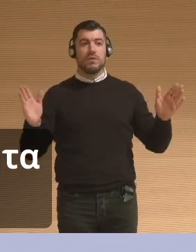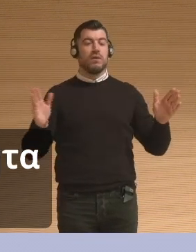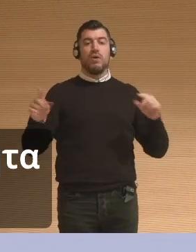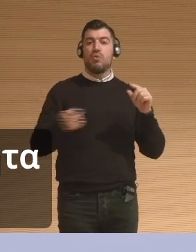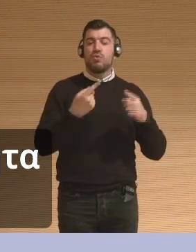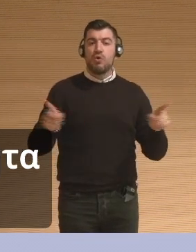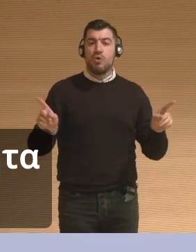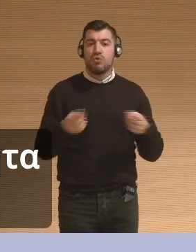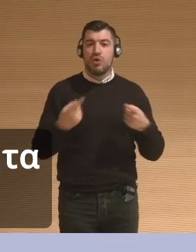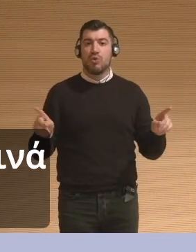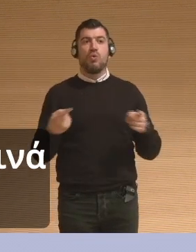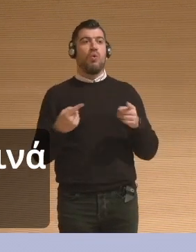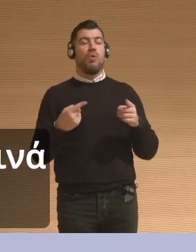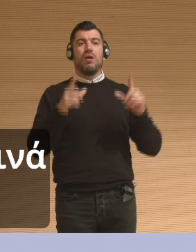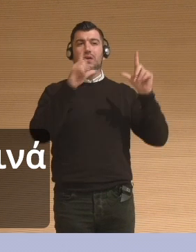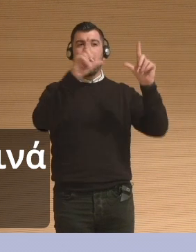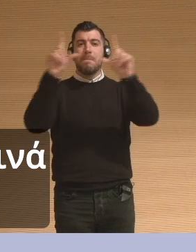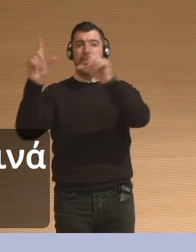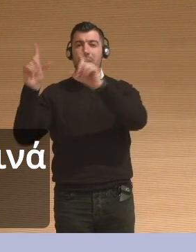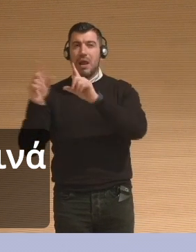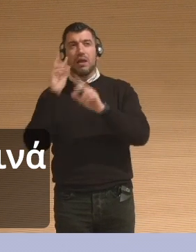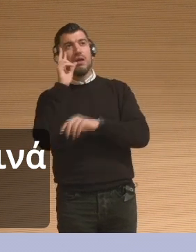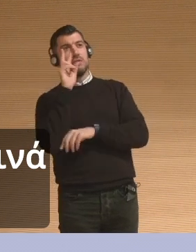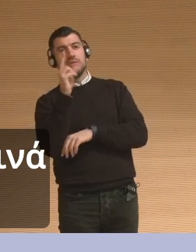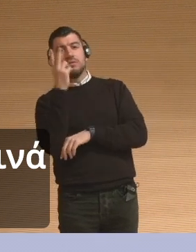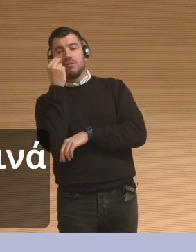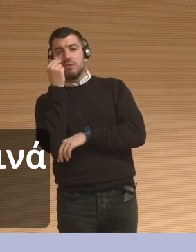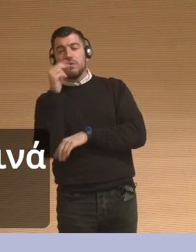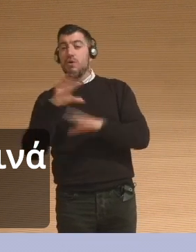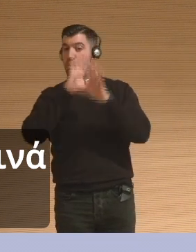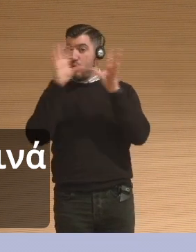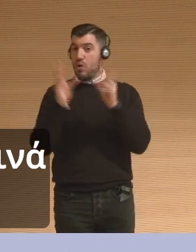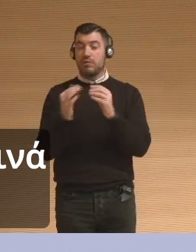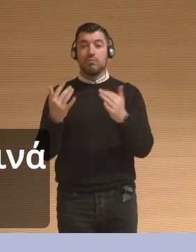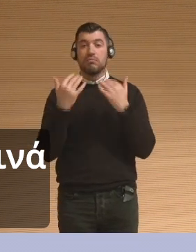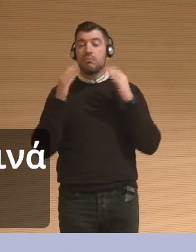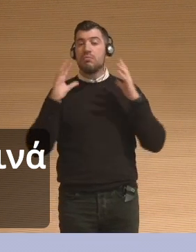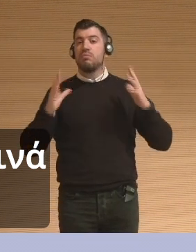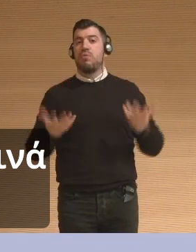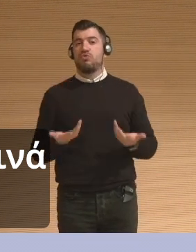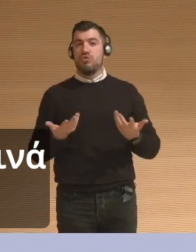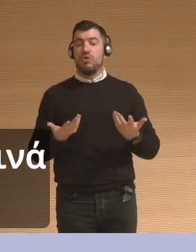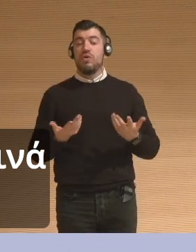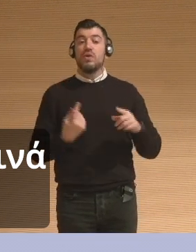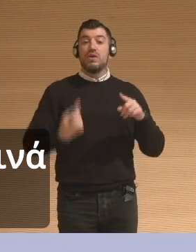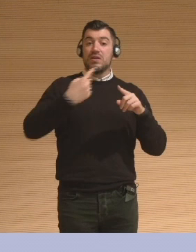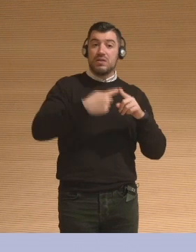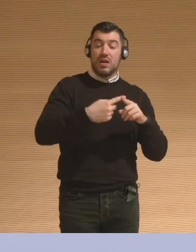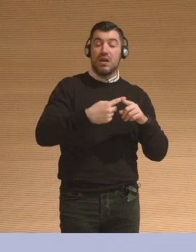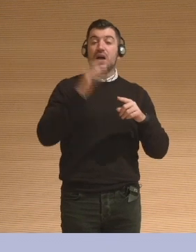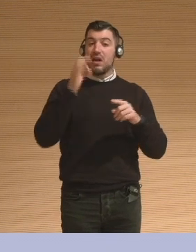each activity individually, but other times they would group them together given their shared similar experiences.